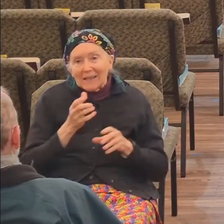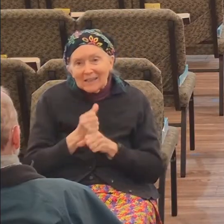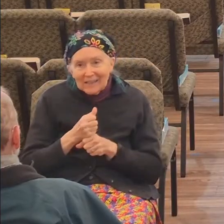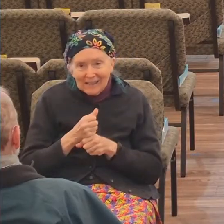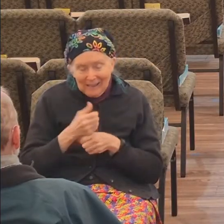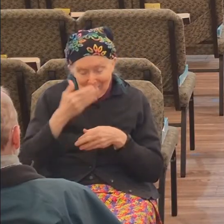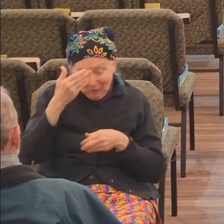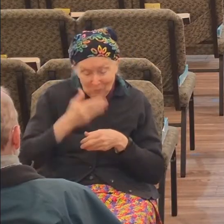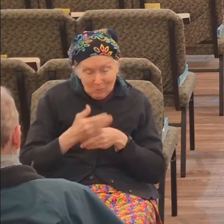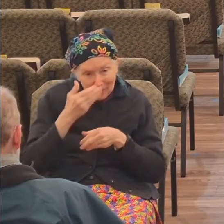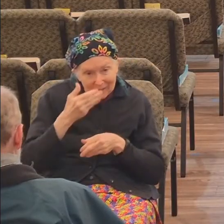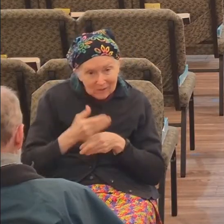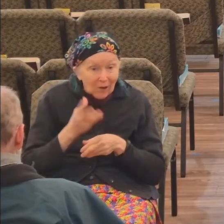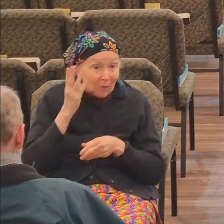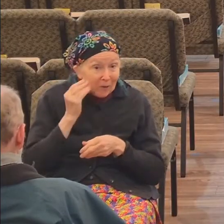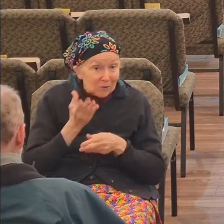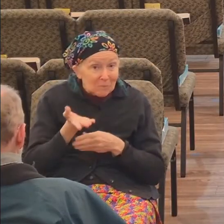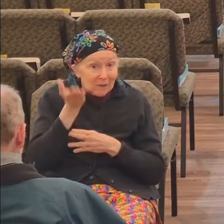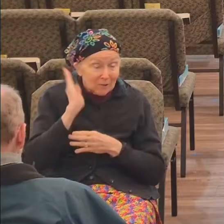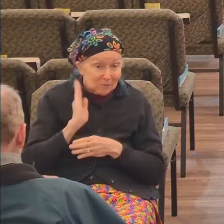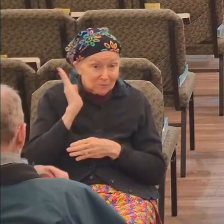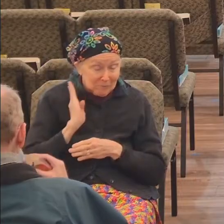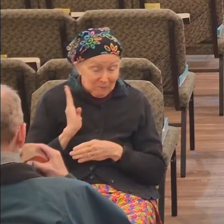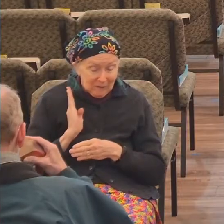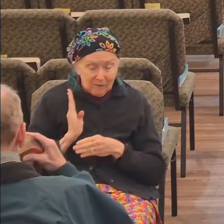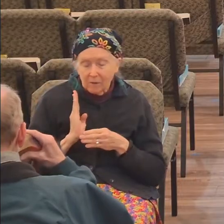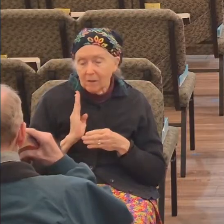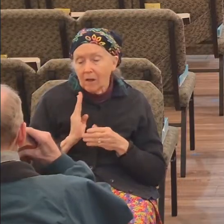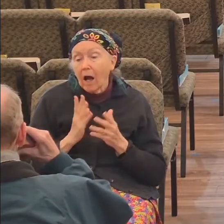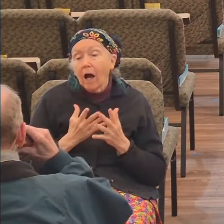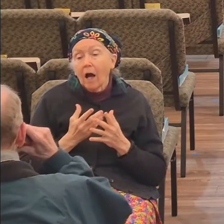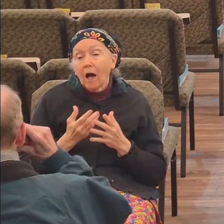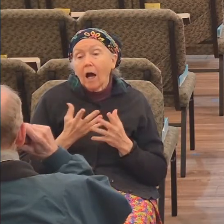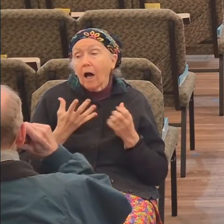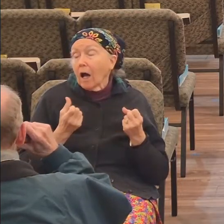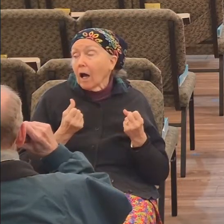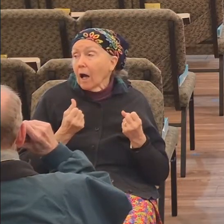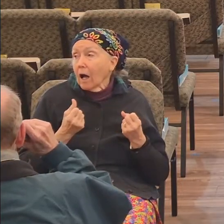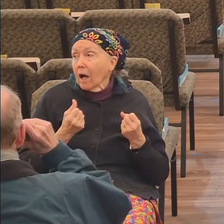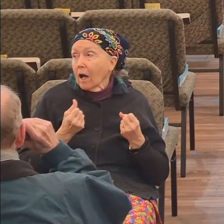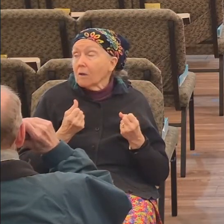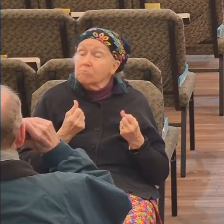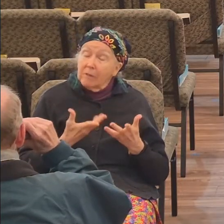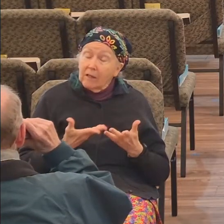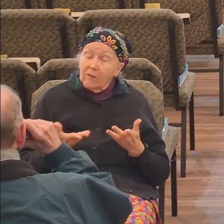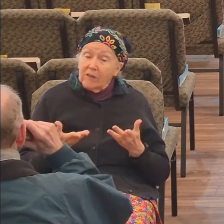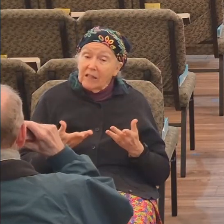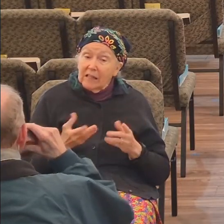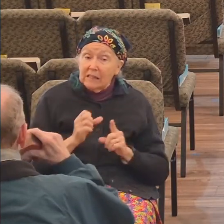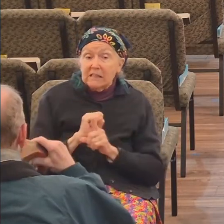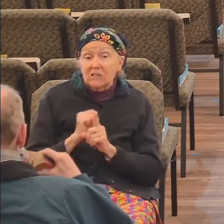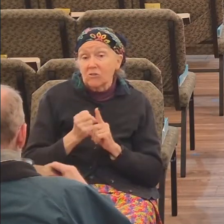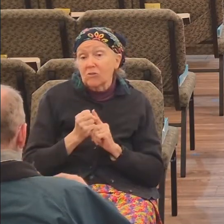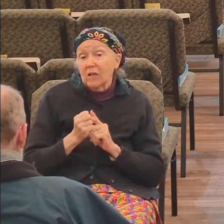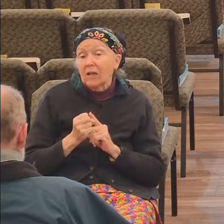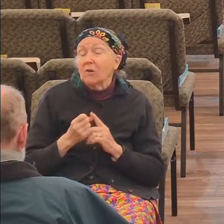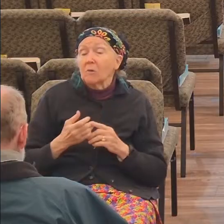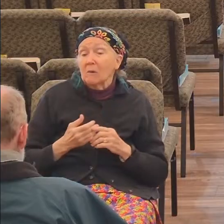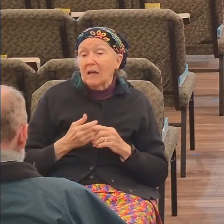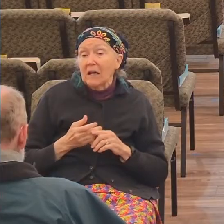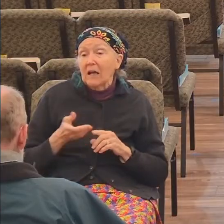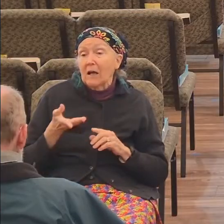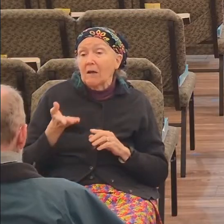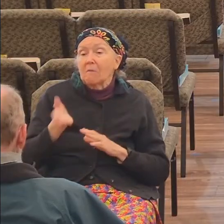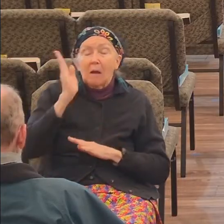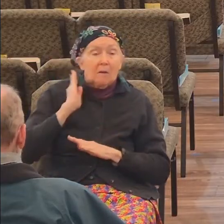like in the first century. And a lot of this stuff, while the circumstances might be different, the same experiences or the same core